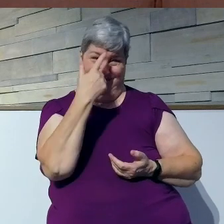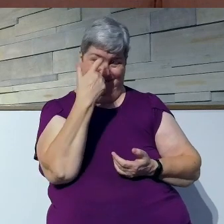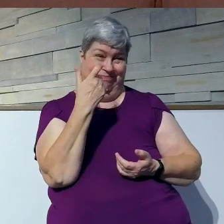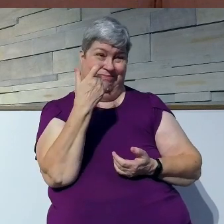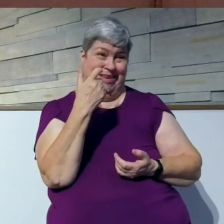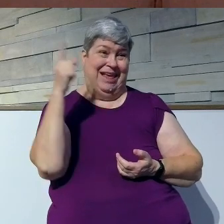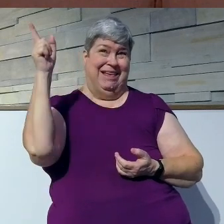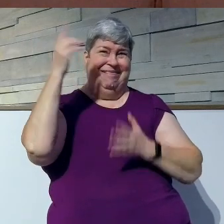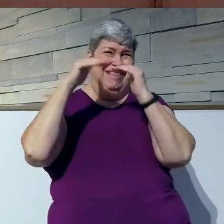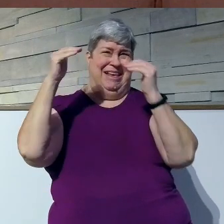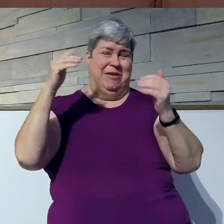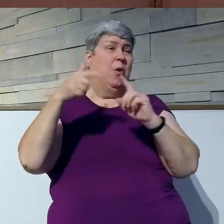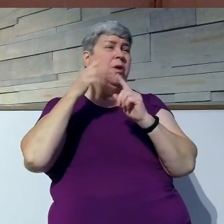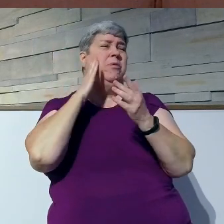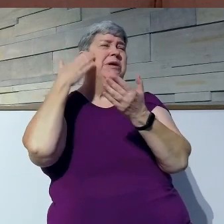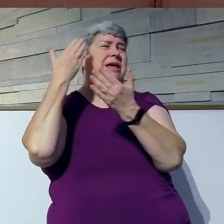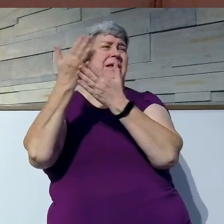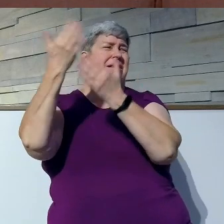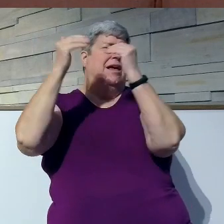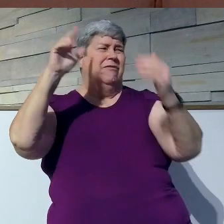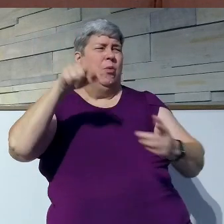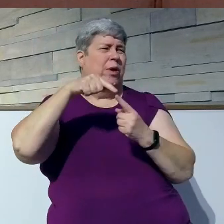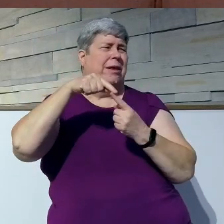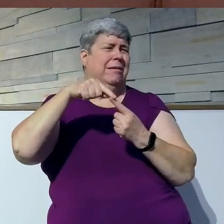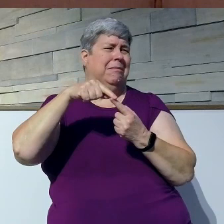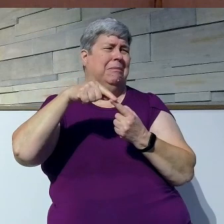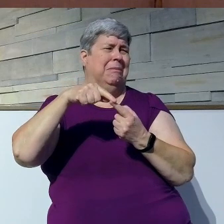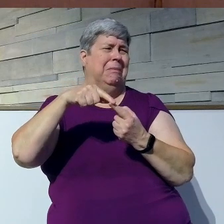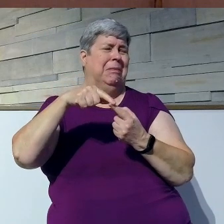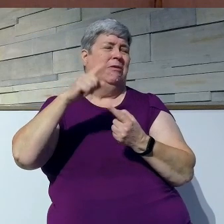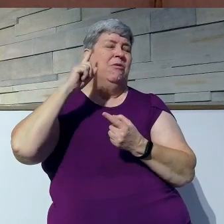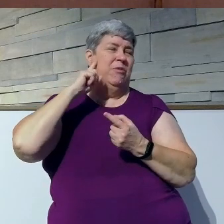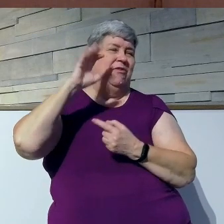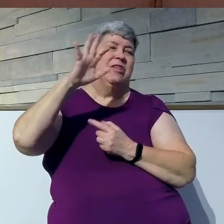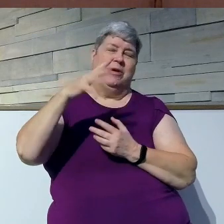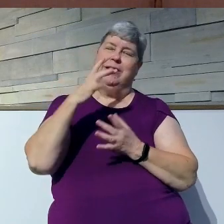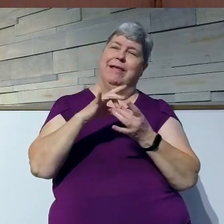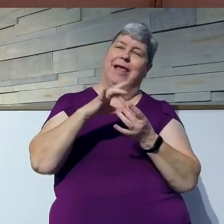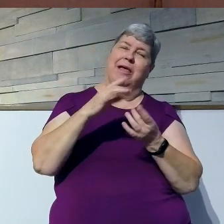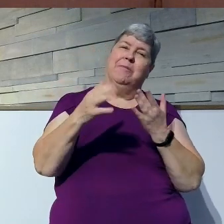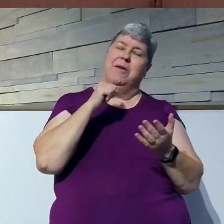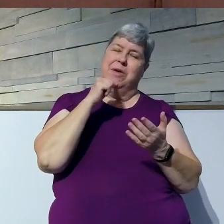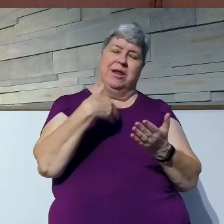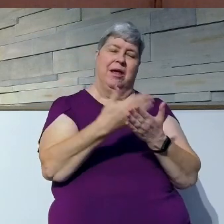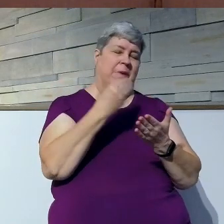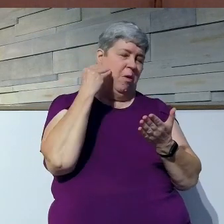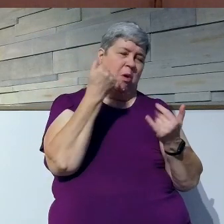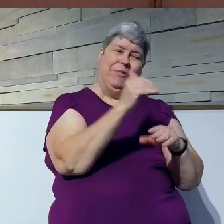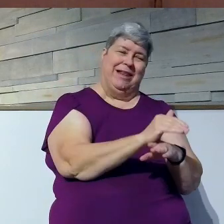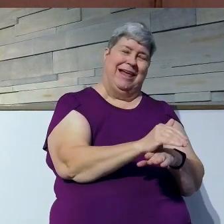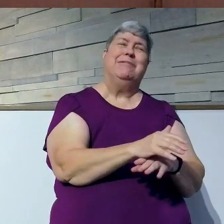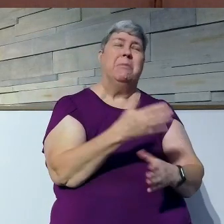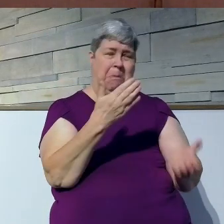Because heaven, when are we going to heaven, folks? We all have heard the preachers that say, you may not make it home tonight. You know